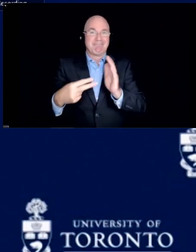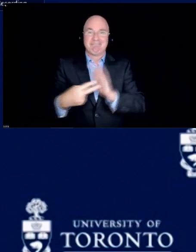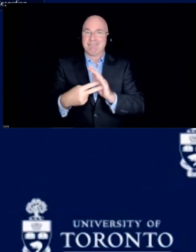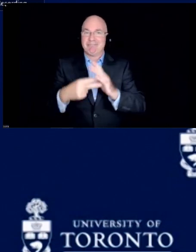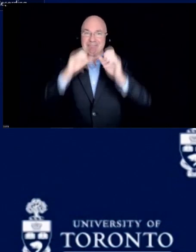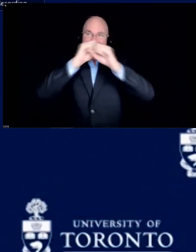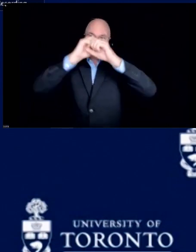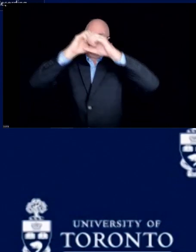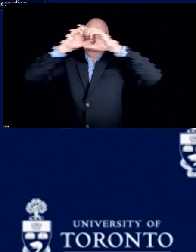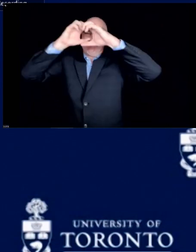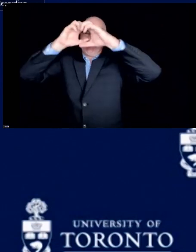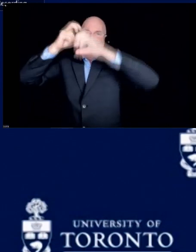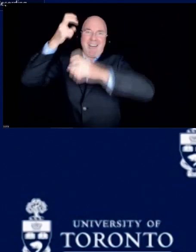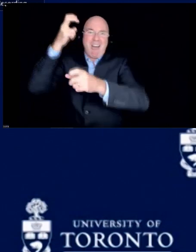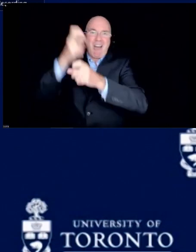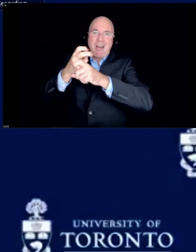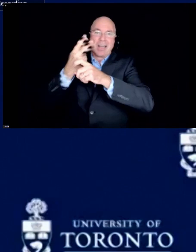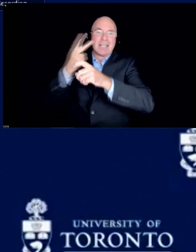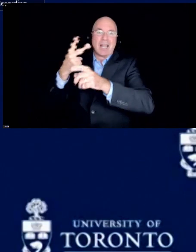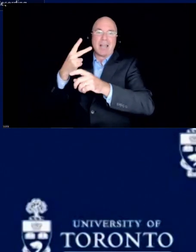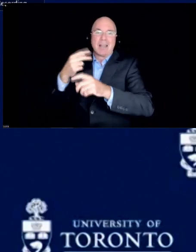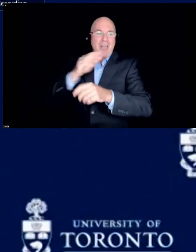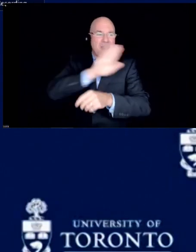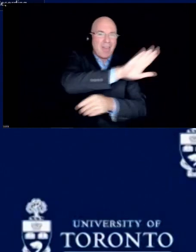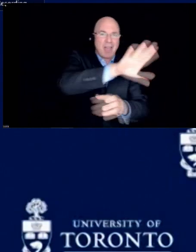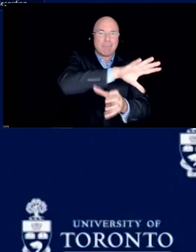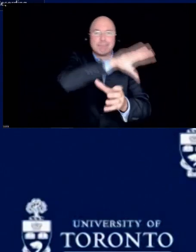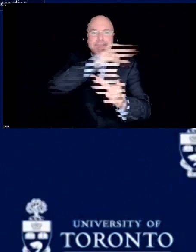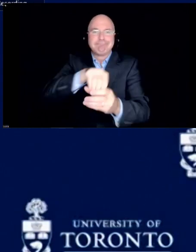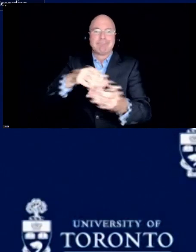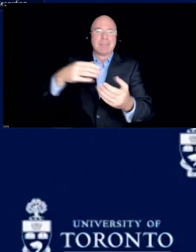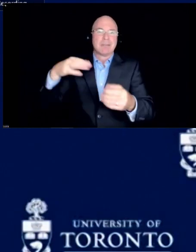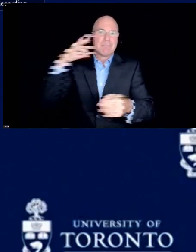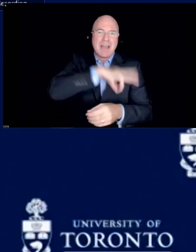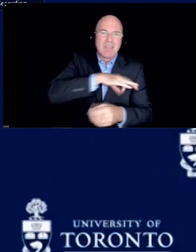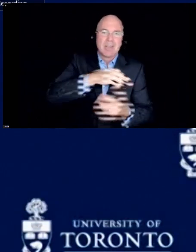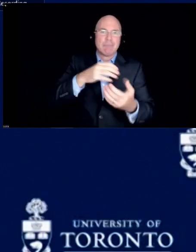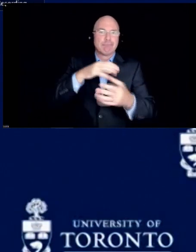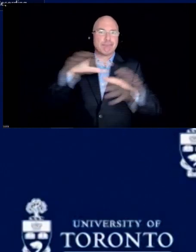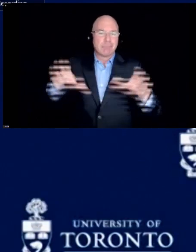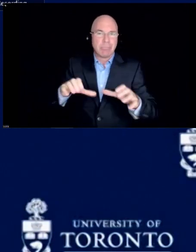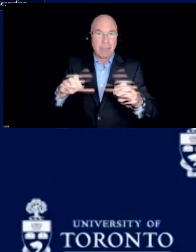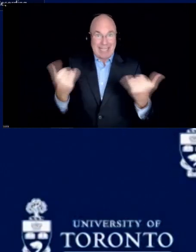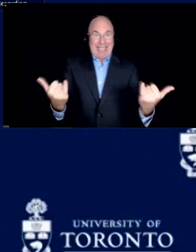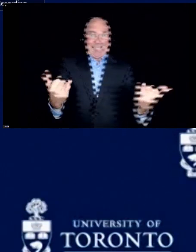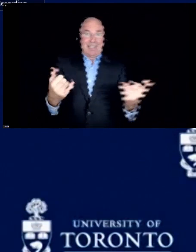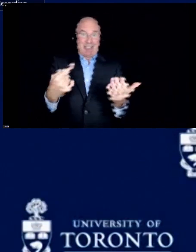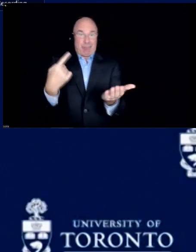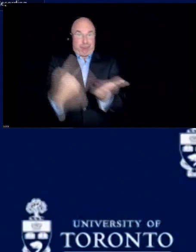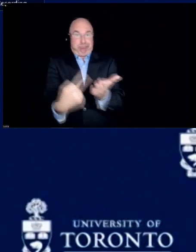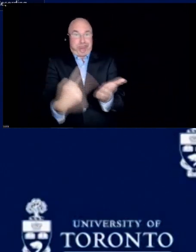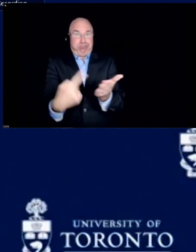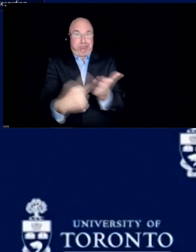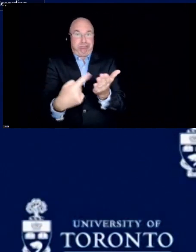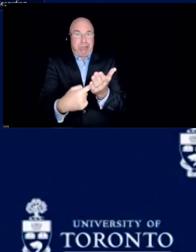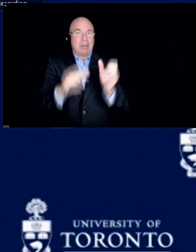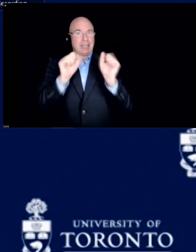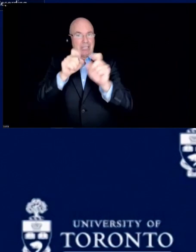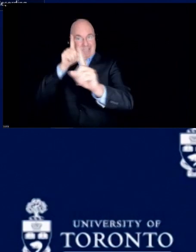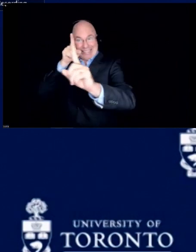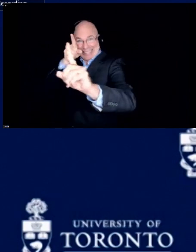of the benefit and impact of their contributions. These dialogues present us with an opportunity to inch closer to